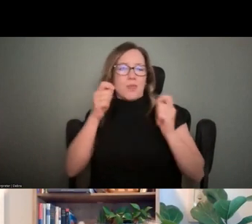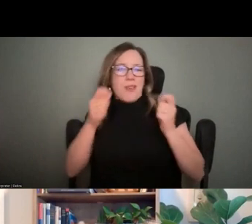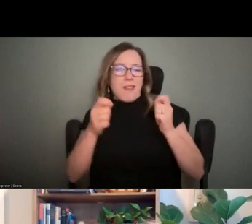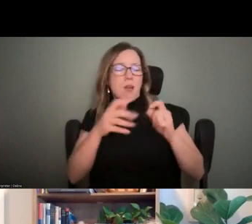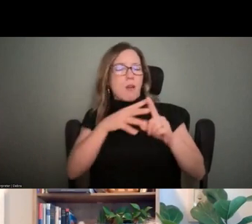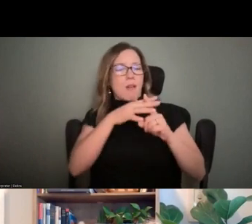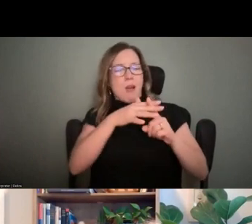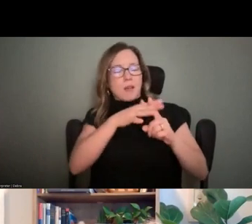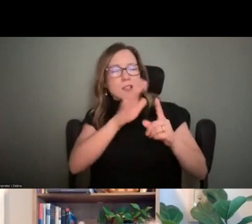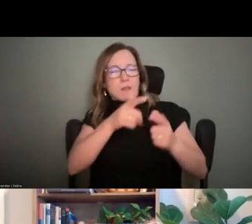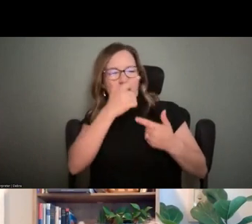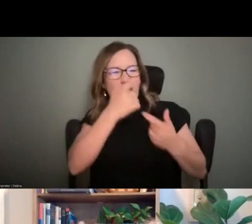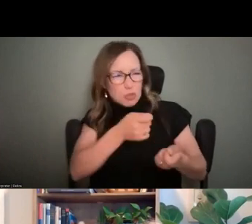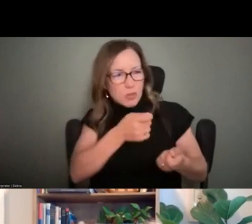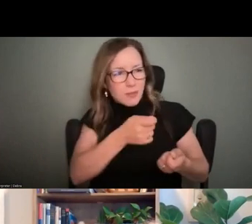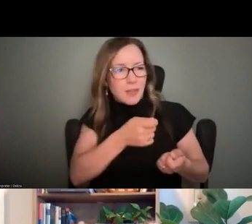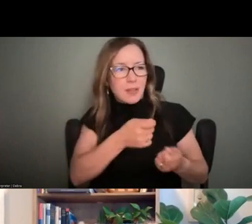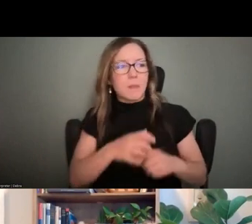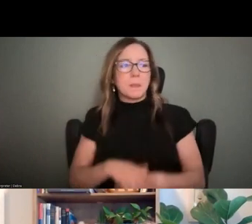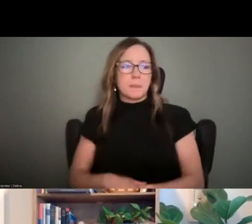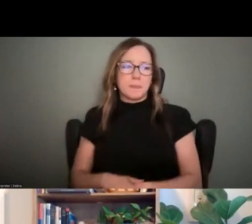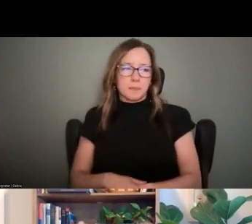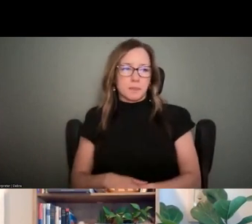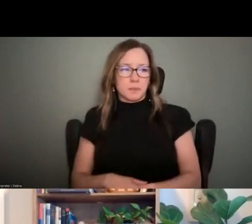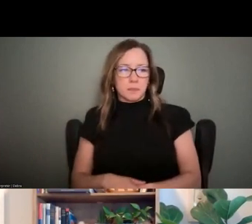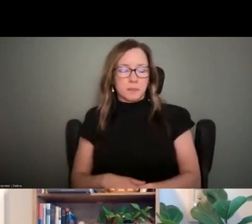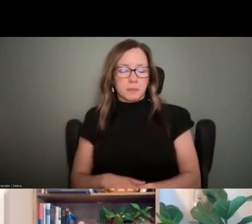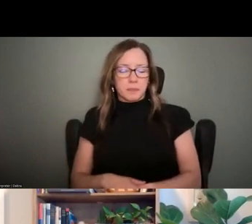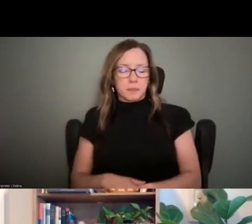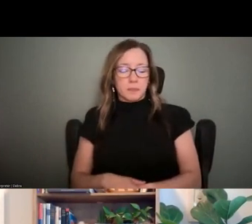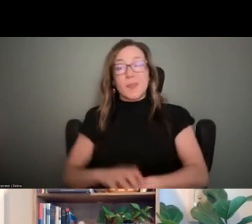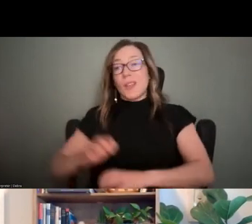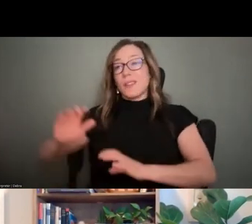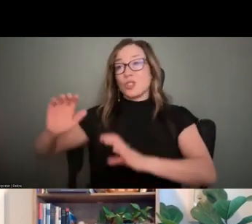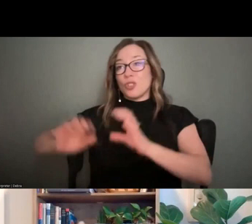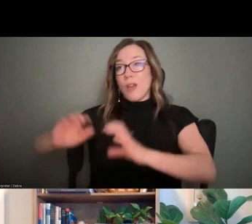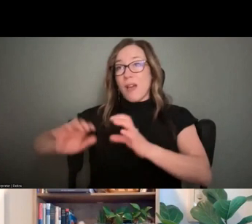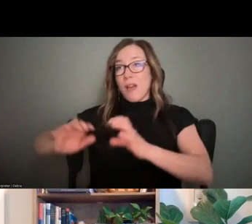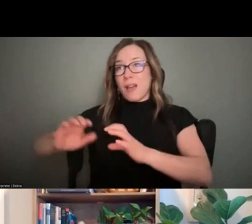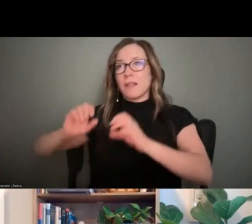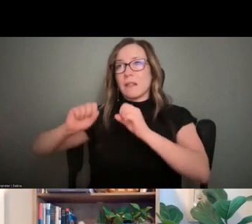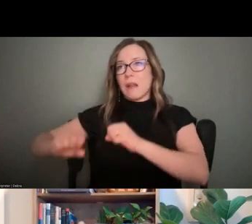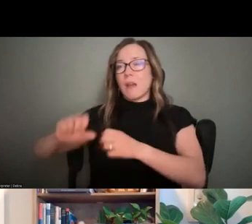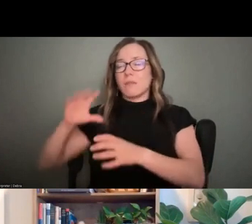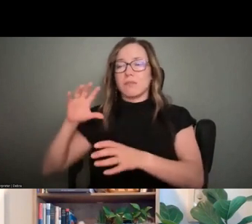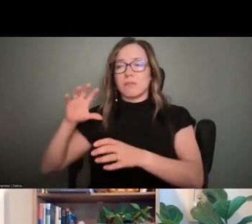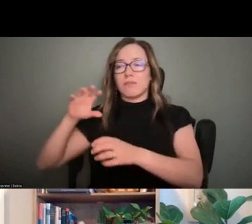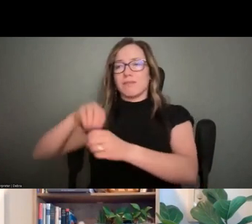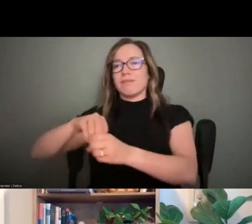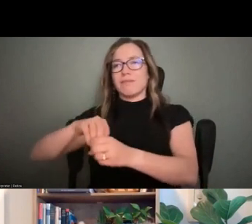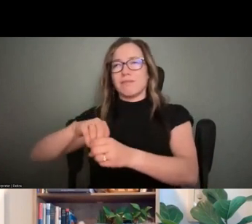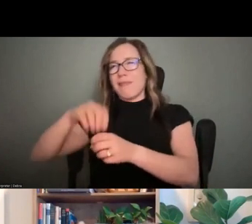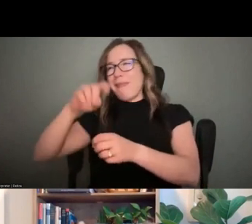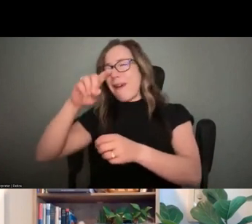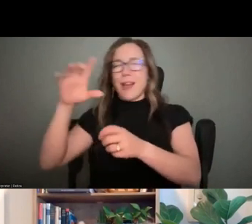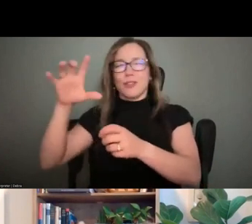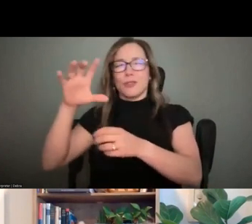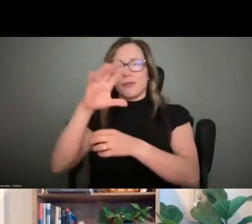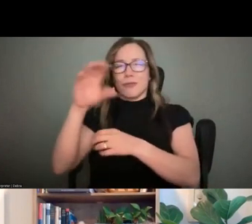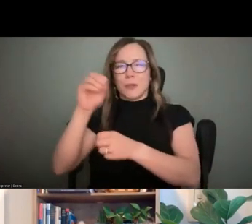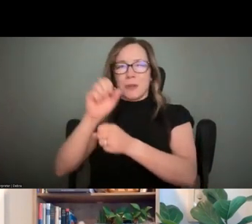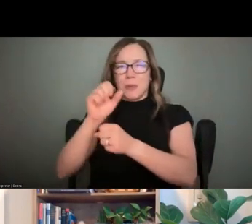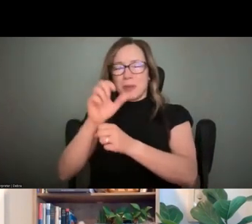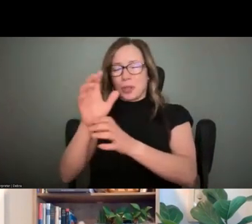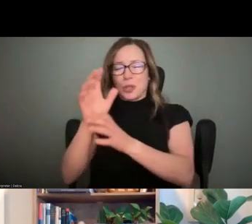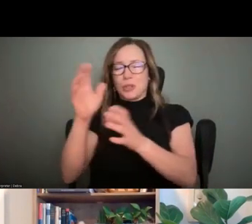your particular interests. There's also the chat feature where you can engage with the hundreds of colleagues joining you on